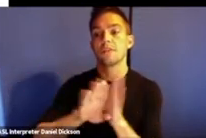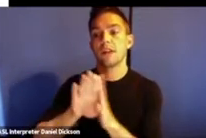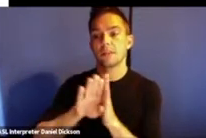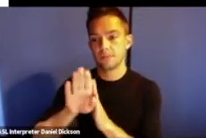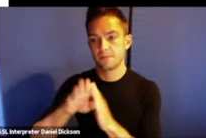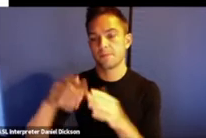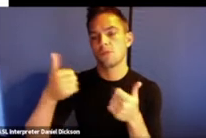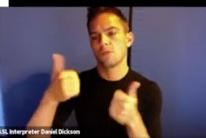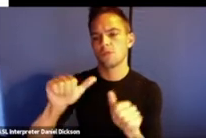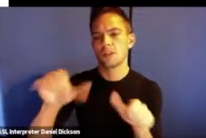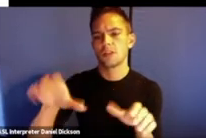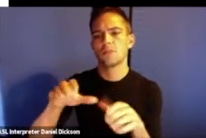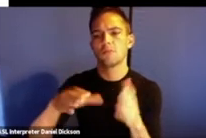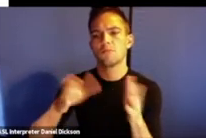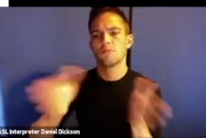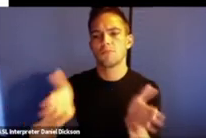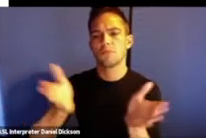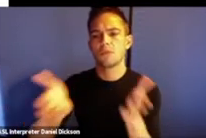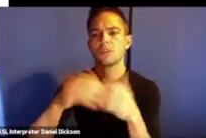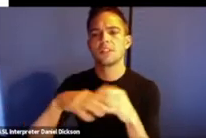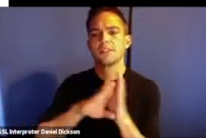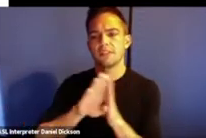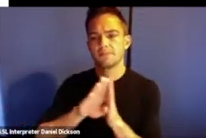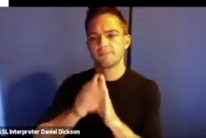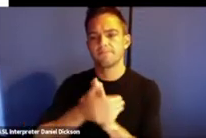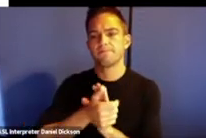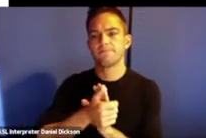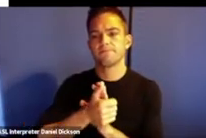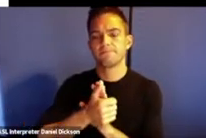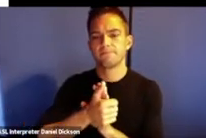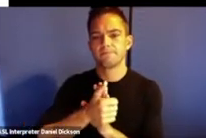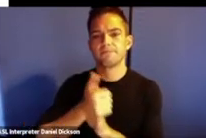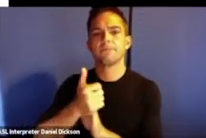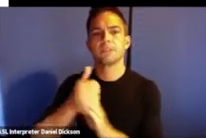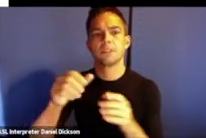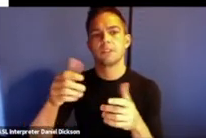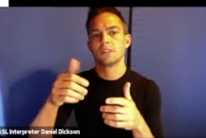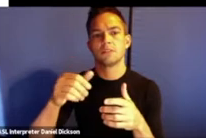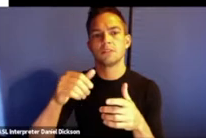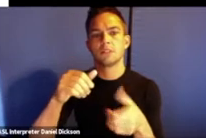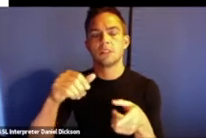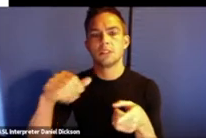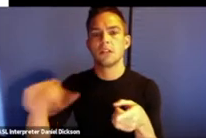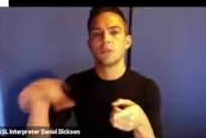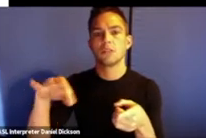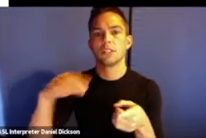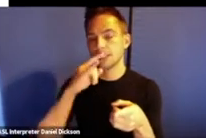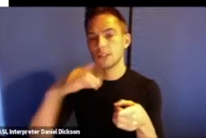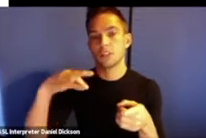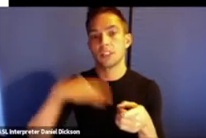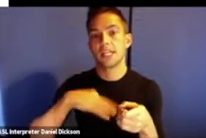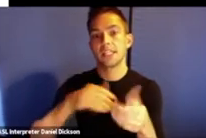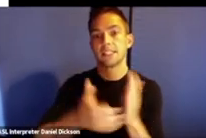are trying to do is promote development. But the issue of rehab doesn't really work with any kids because kids are gaining skills. We're not trying to get back to